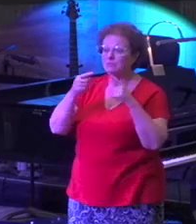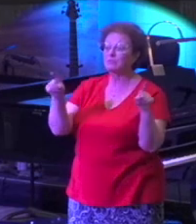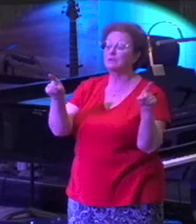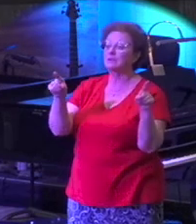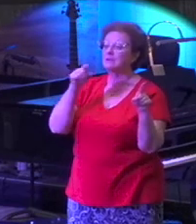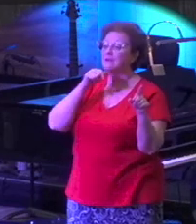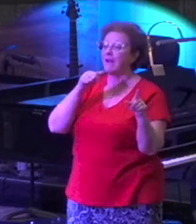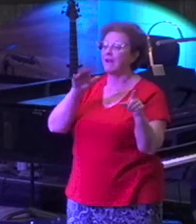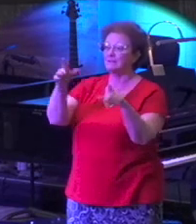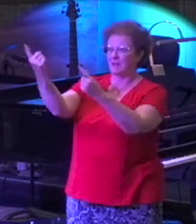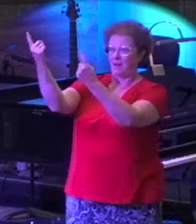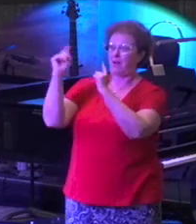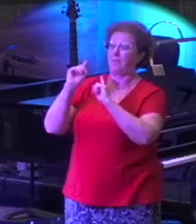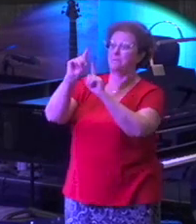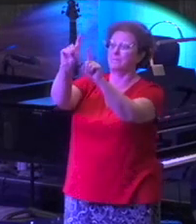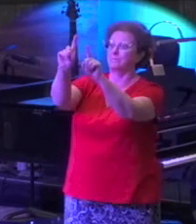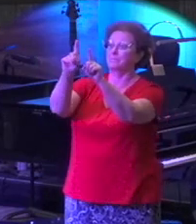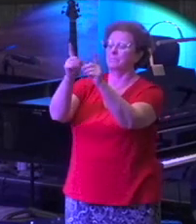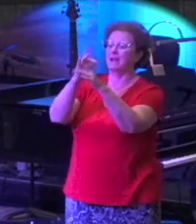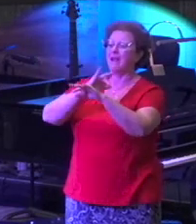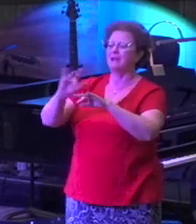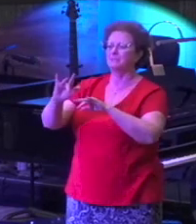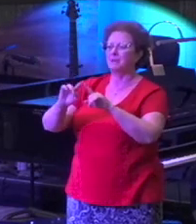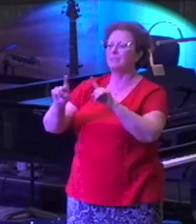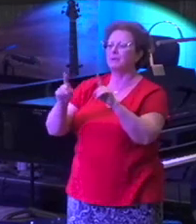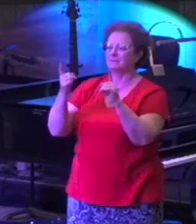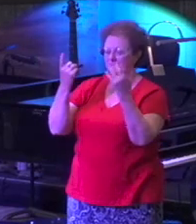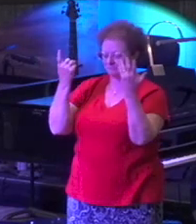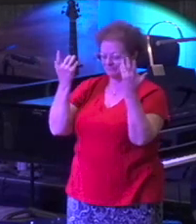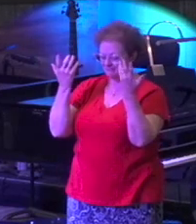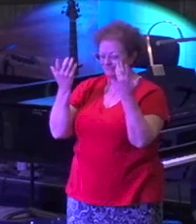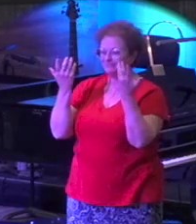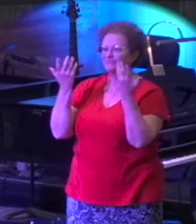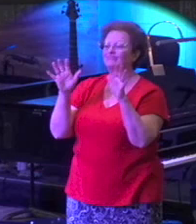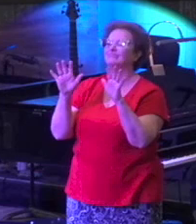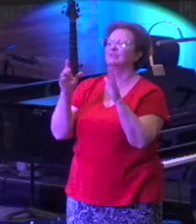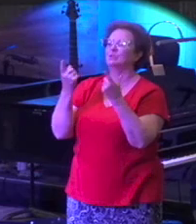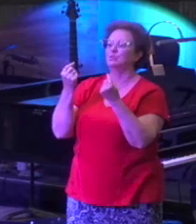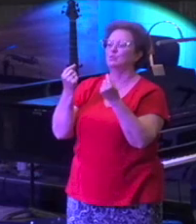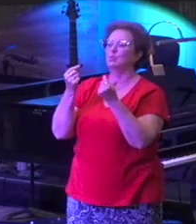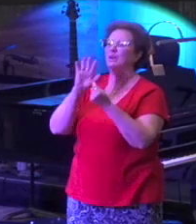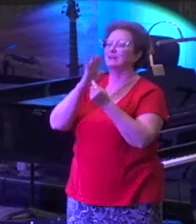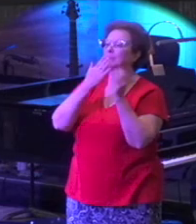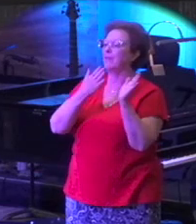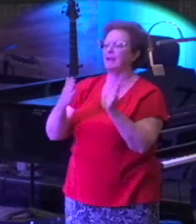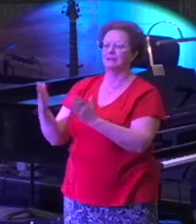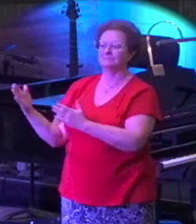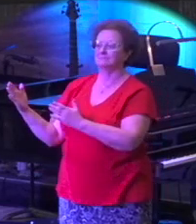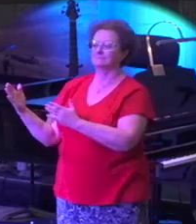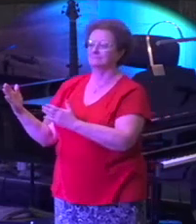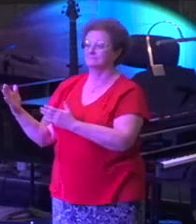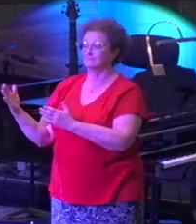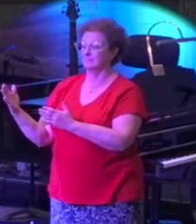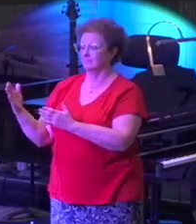not return to me empty, but it shall accomplish the purpose for which I have sent it." You can agree with me that this whole world needs